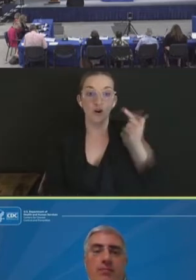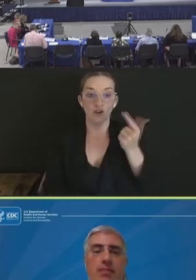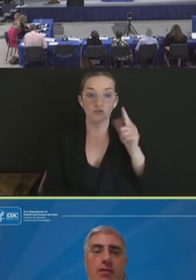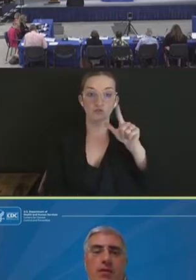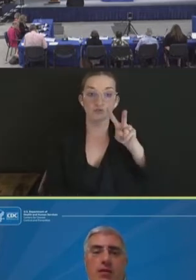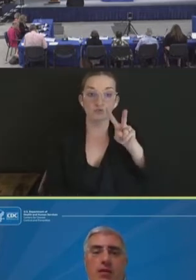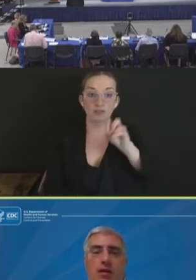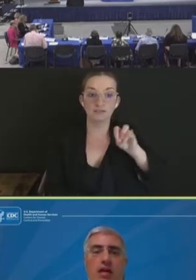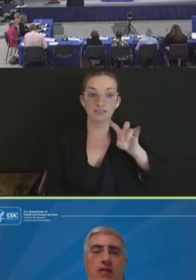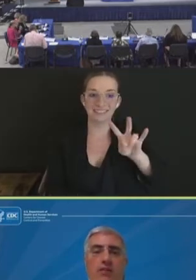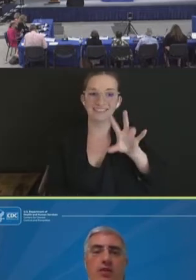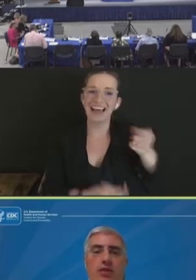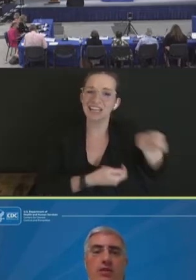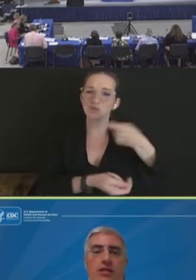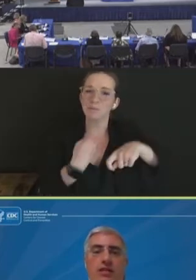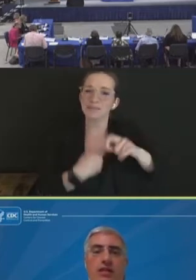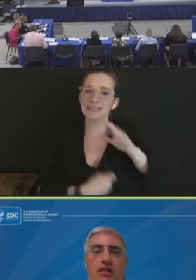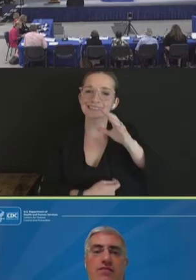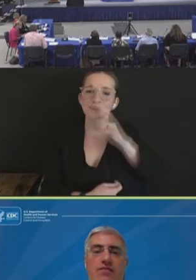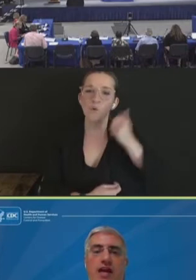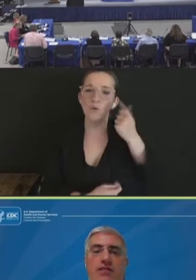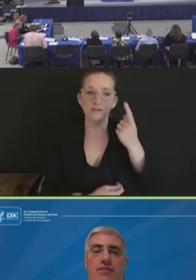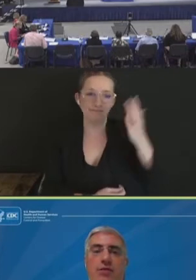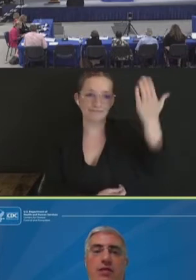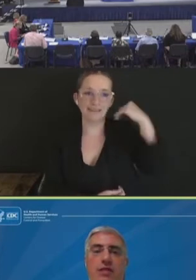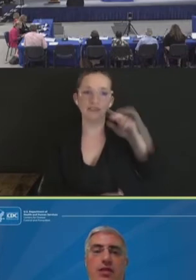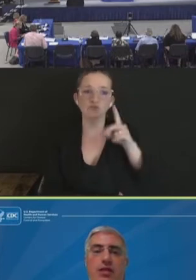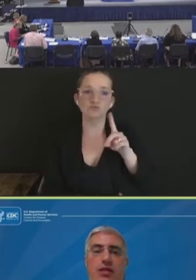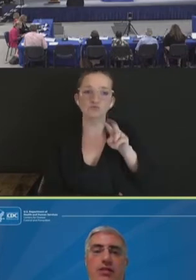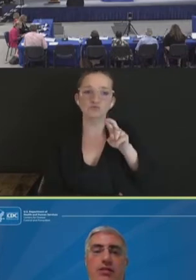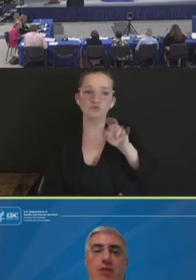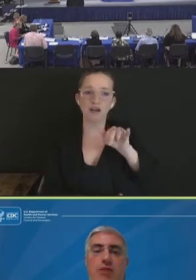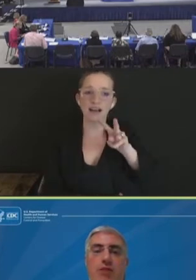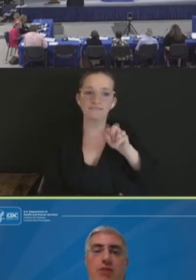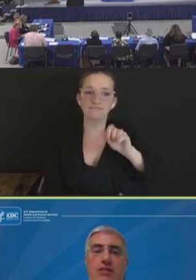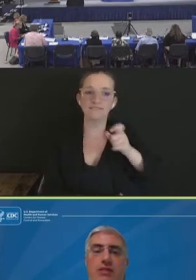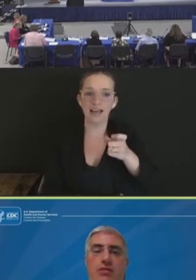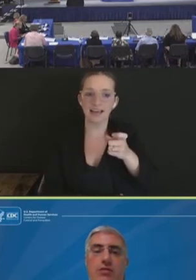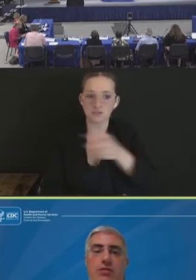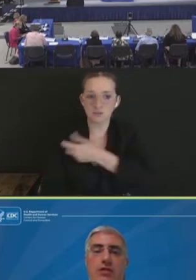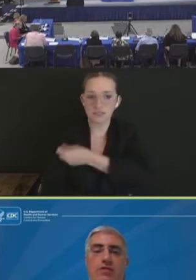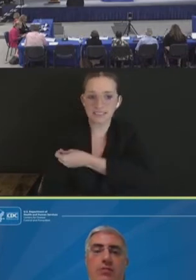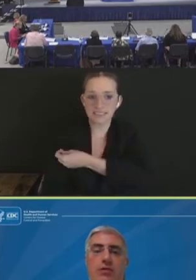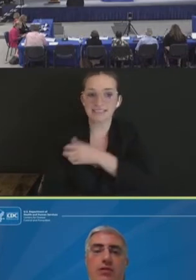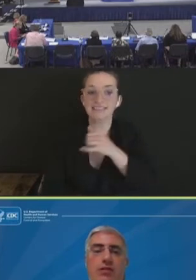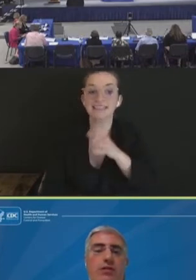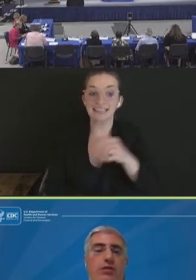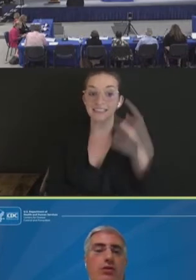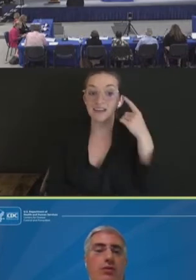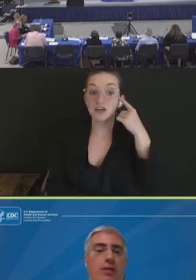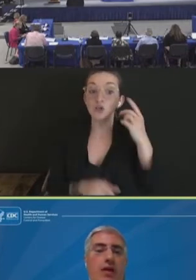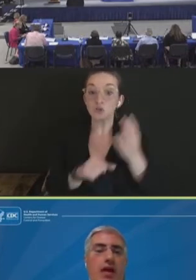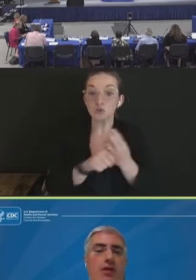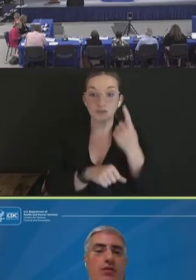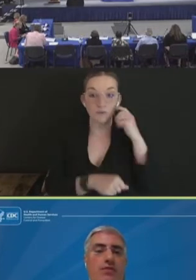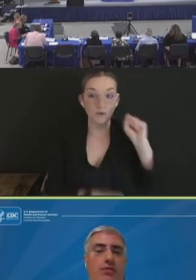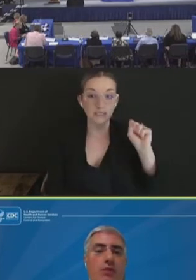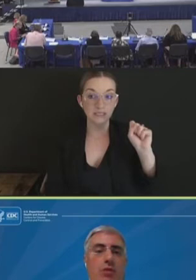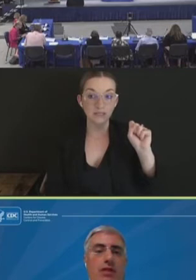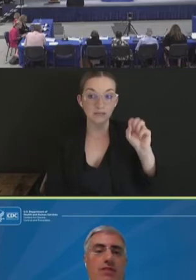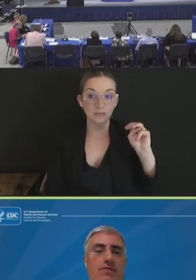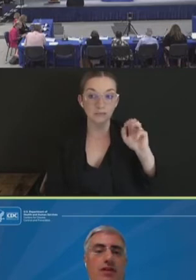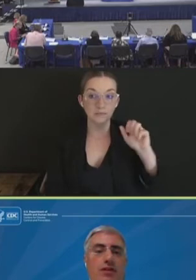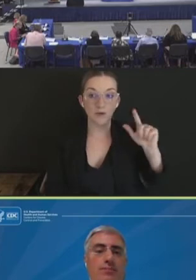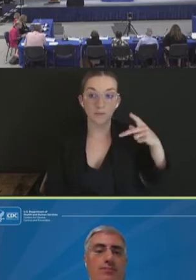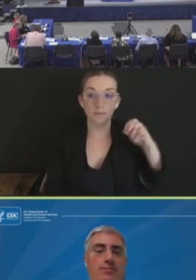Dryvax. ACAM2000 is indicated for active immunization against smallpox disease only for persons determined to be at high risk for